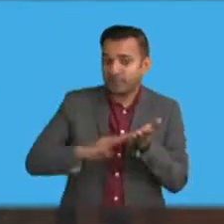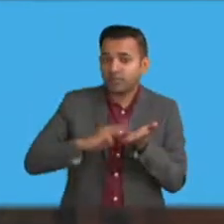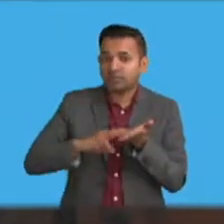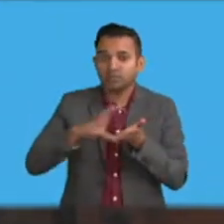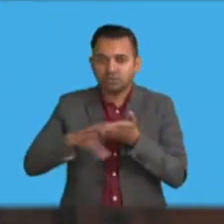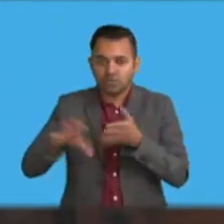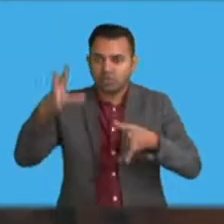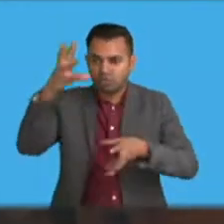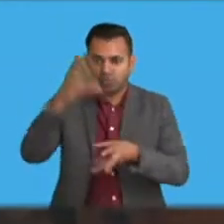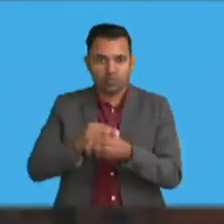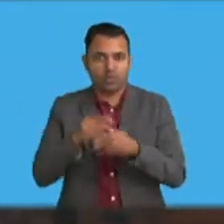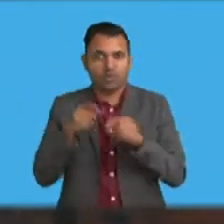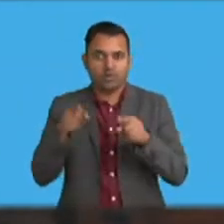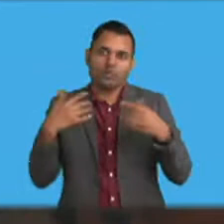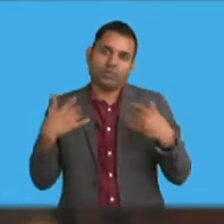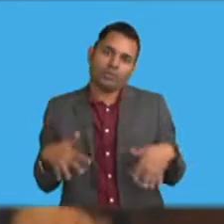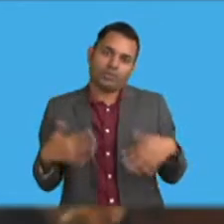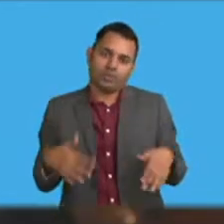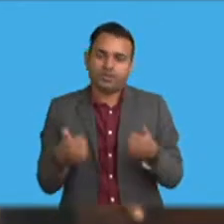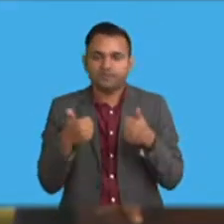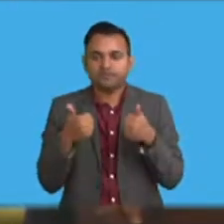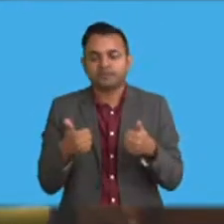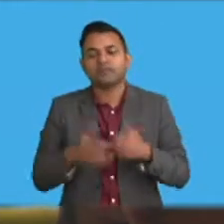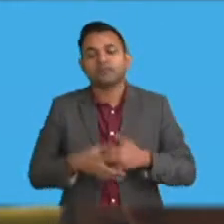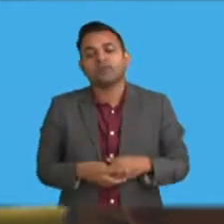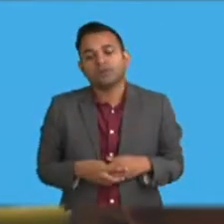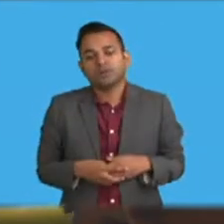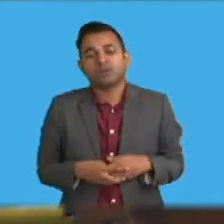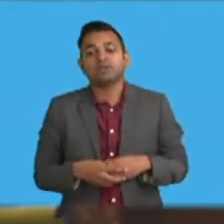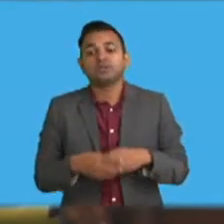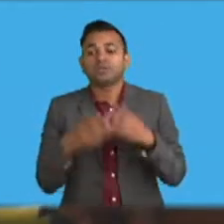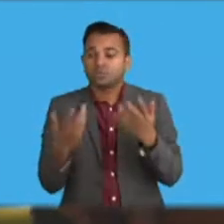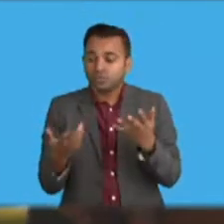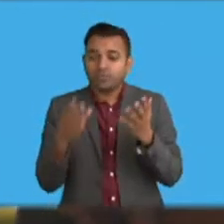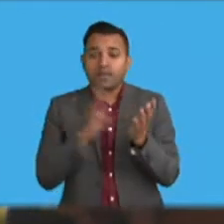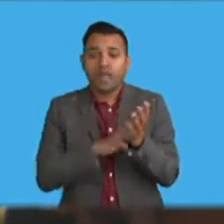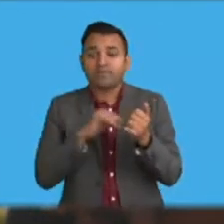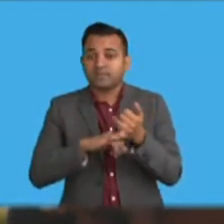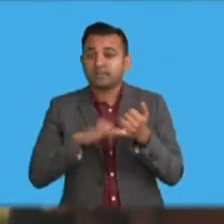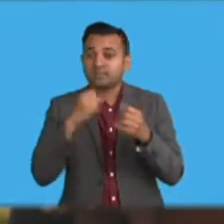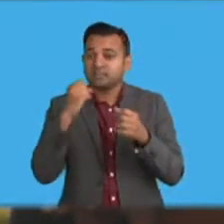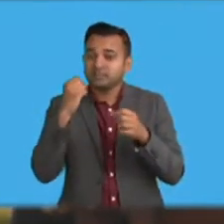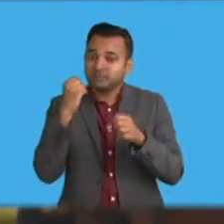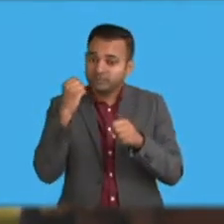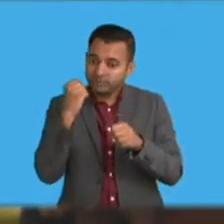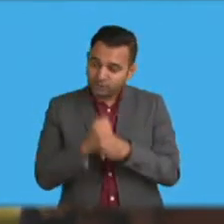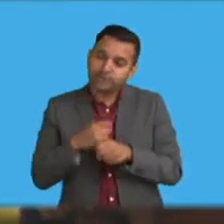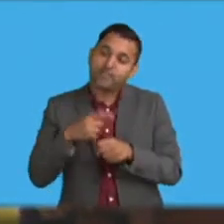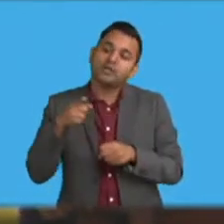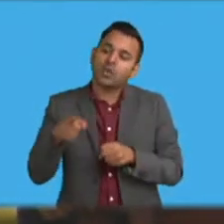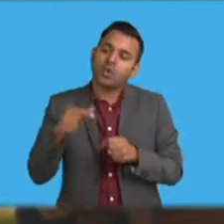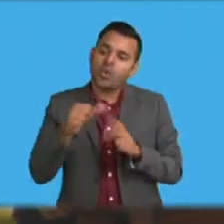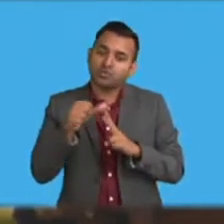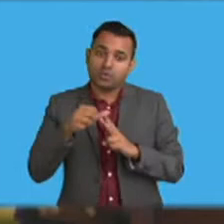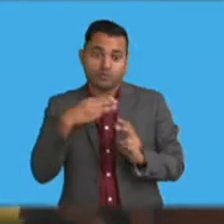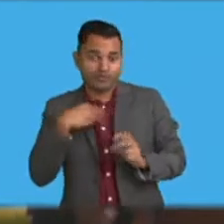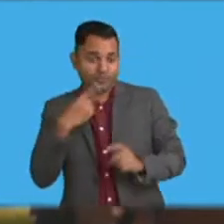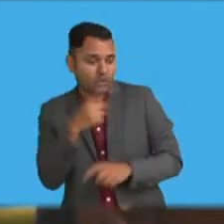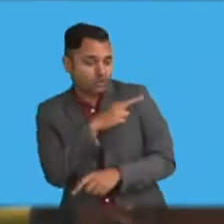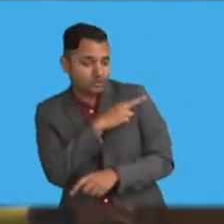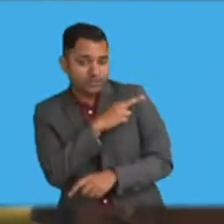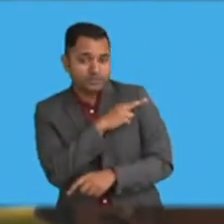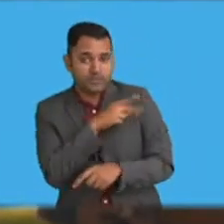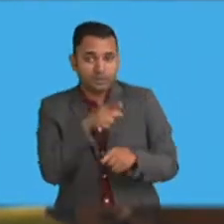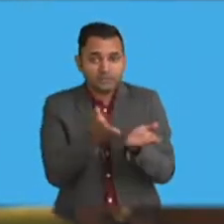Madam Speaker, in addition to the MSBG, the Ministry is also responsible for the delivery of the